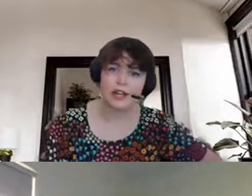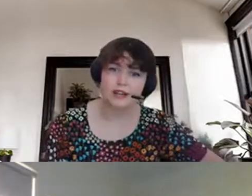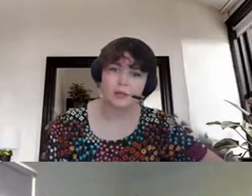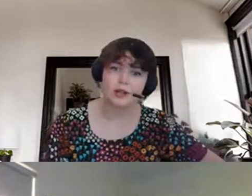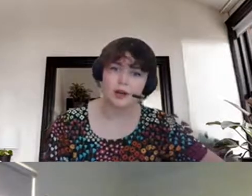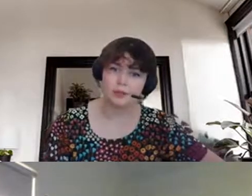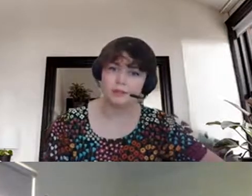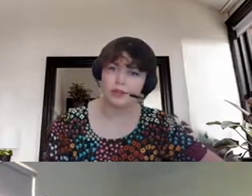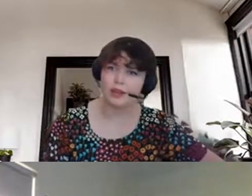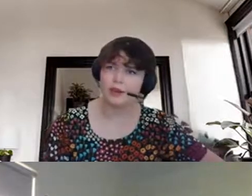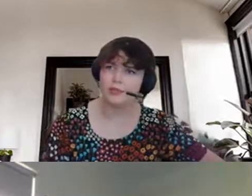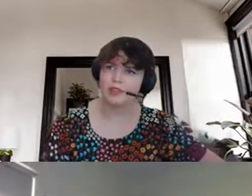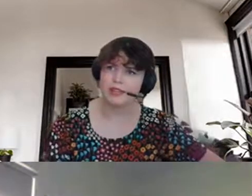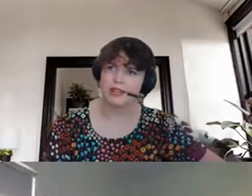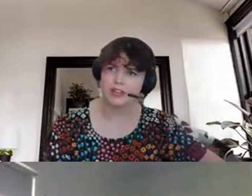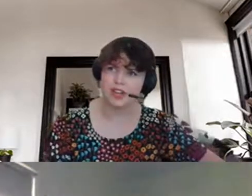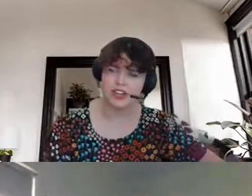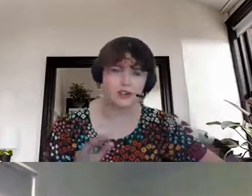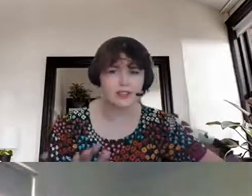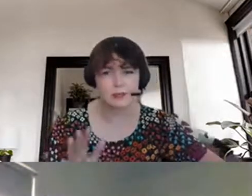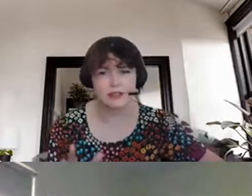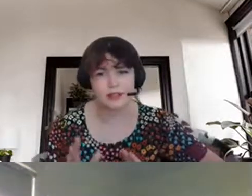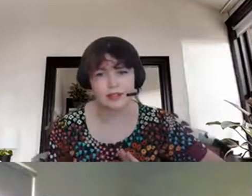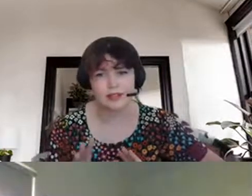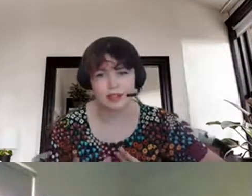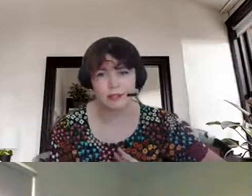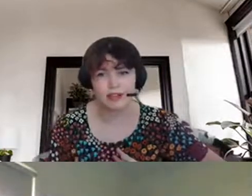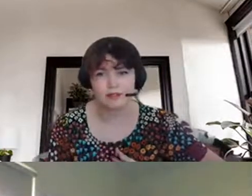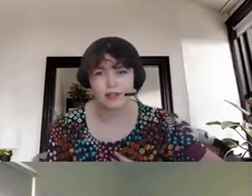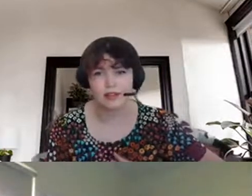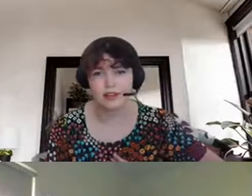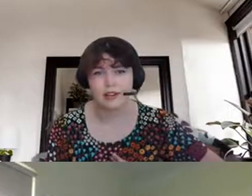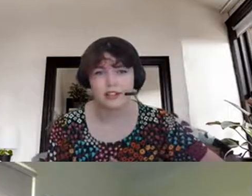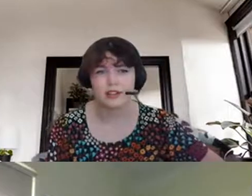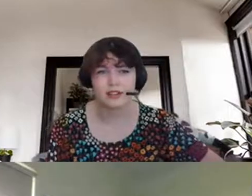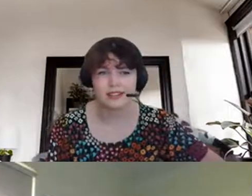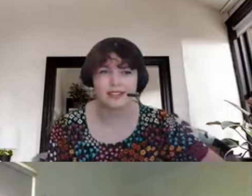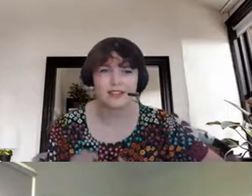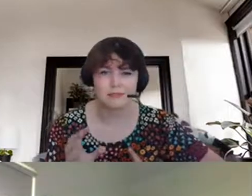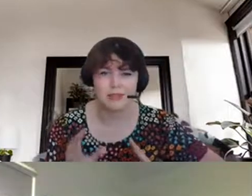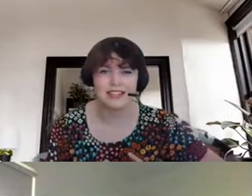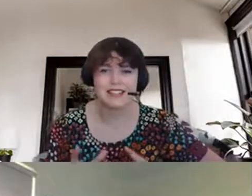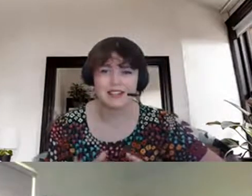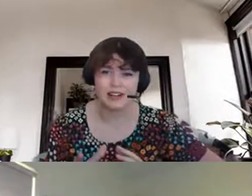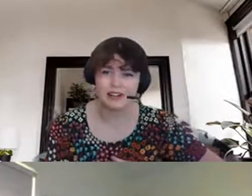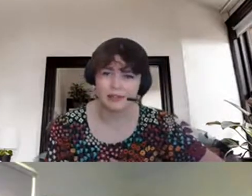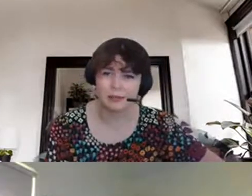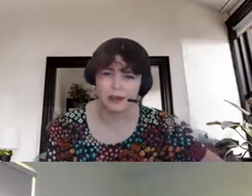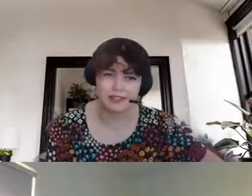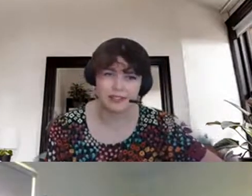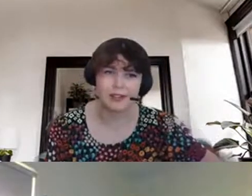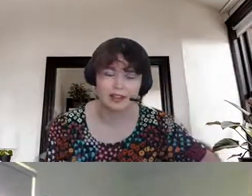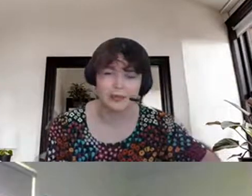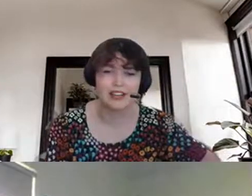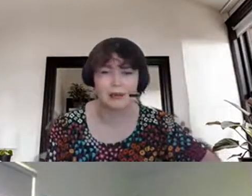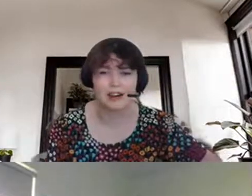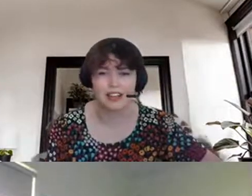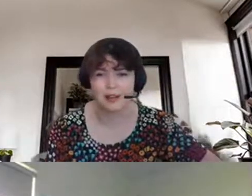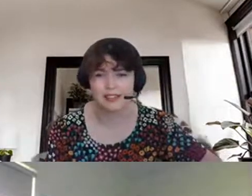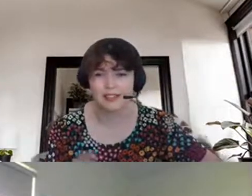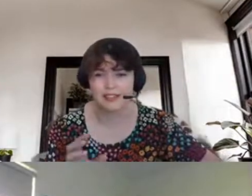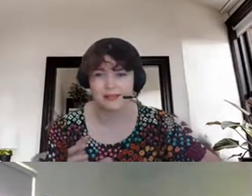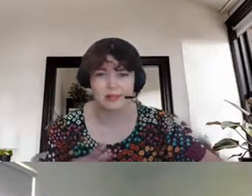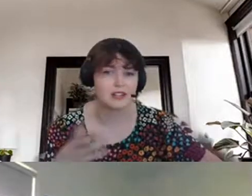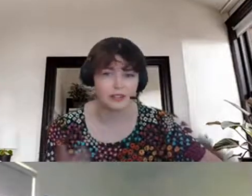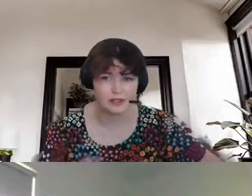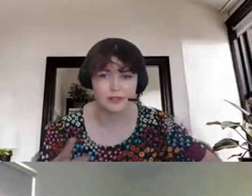certainly reached out to a couple. Generally speaking, the state-based regulation isn't the meatier part of the puzzle. The meatier part of